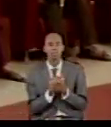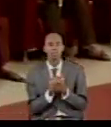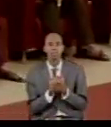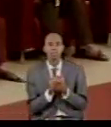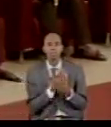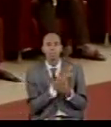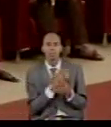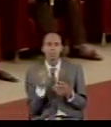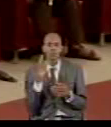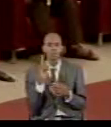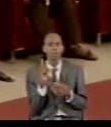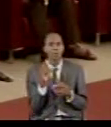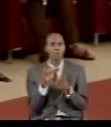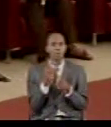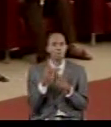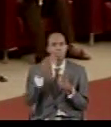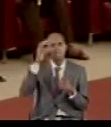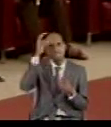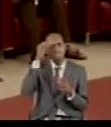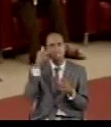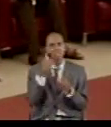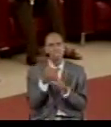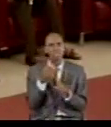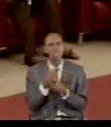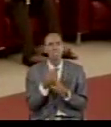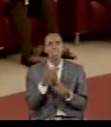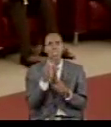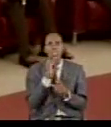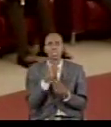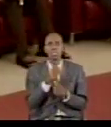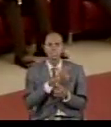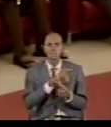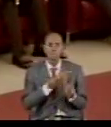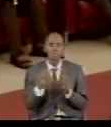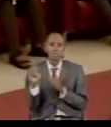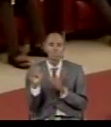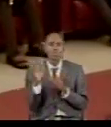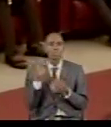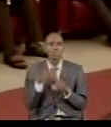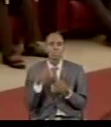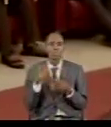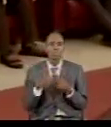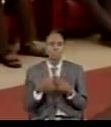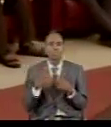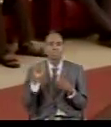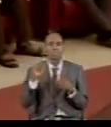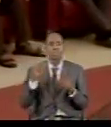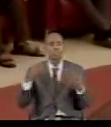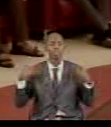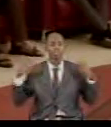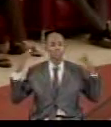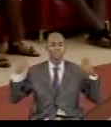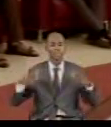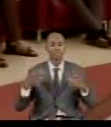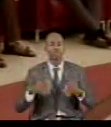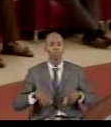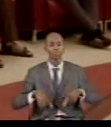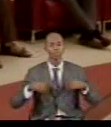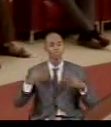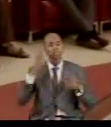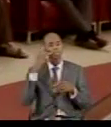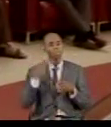Satan himself is transformed into an angel of light. Verse